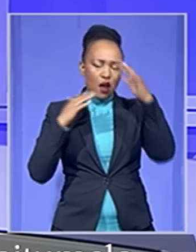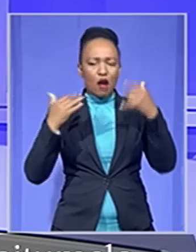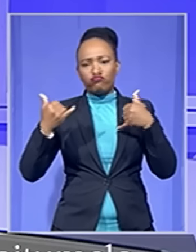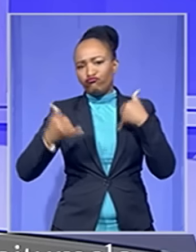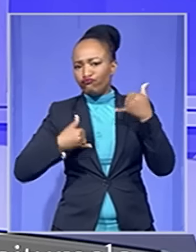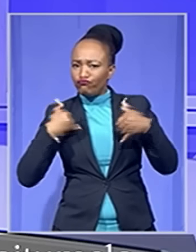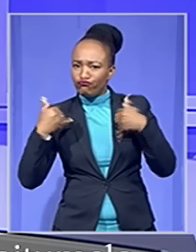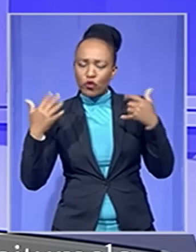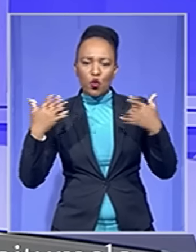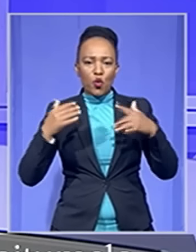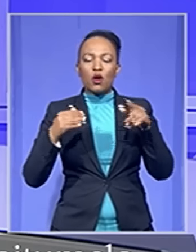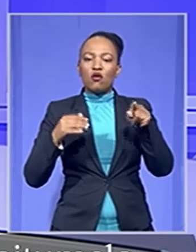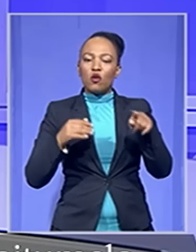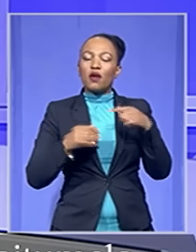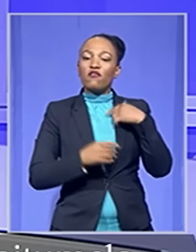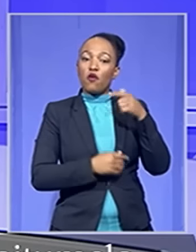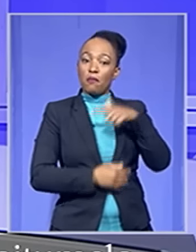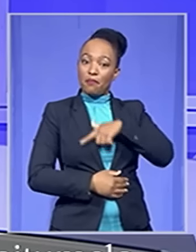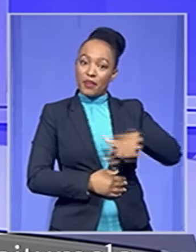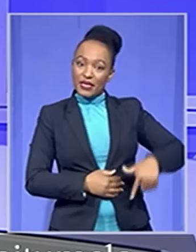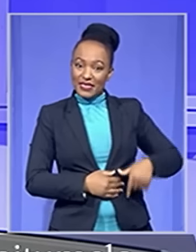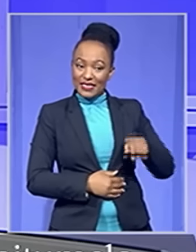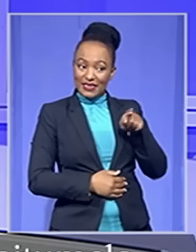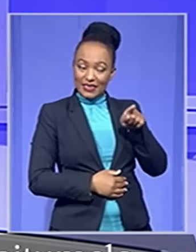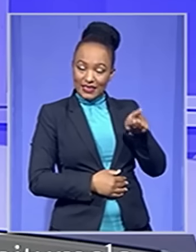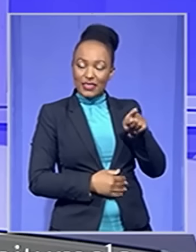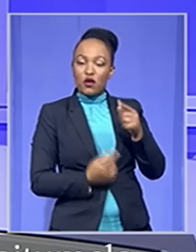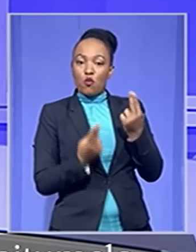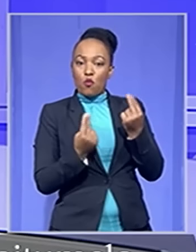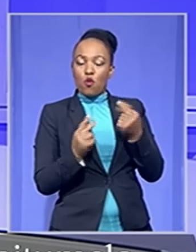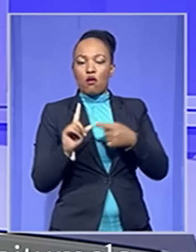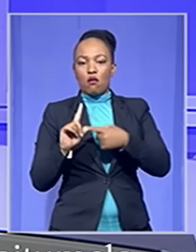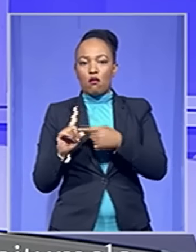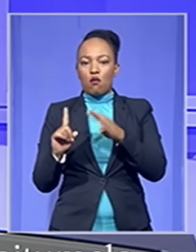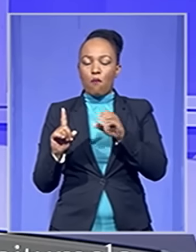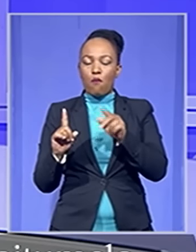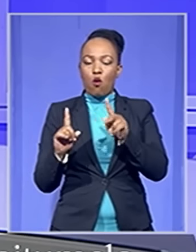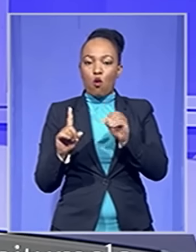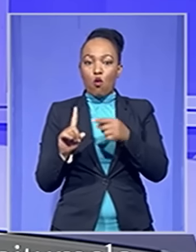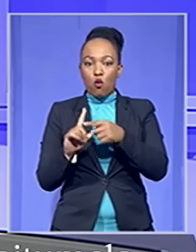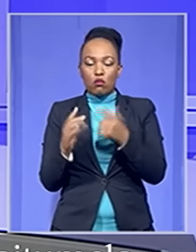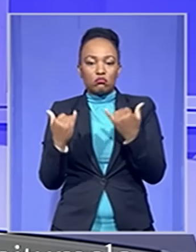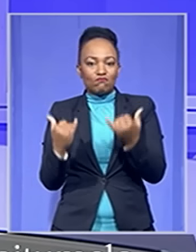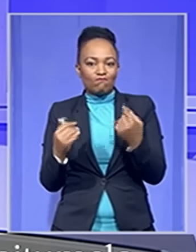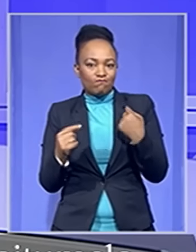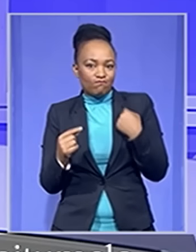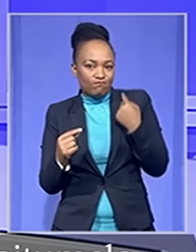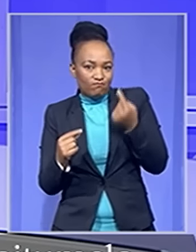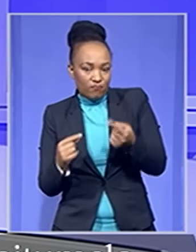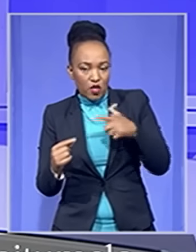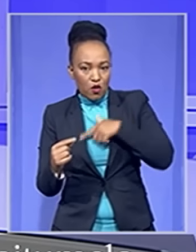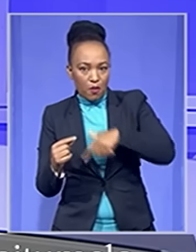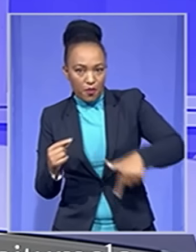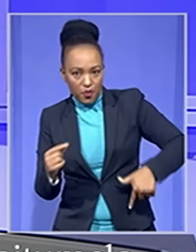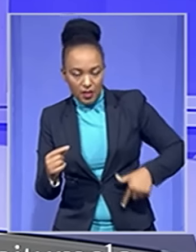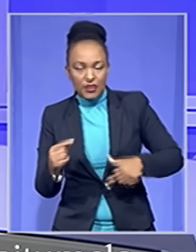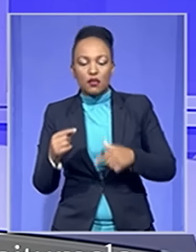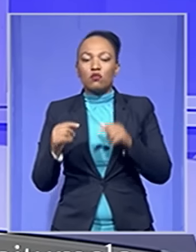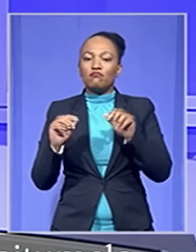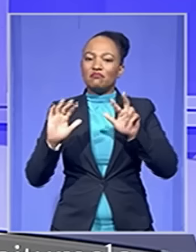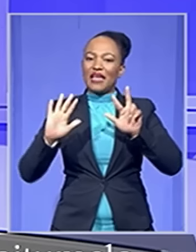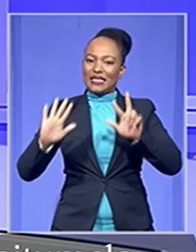ya moporesidente yo montšhwa moadvokata Duma Boko. Gompieno Boko o tlhotse a ikanisitswe jaaka moporesidente wa borataro